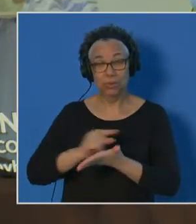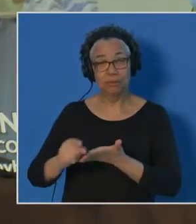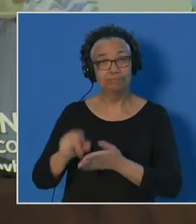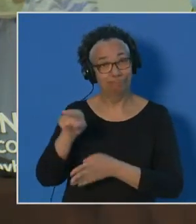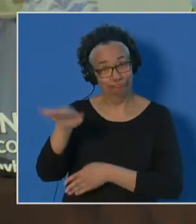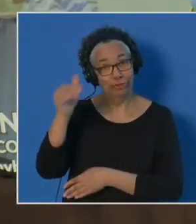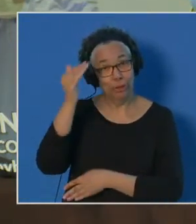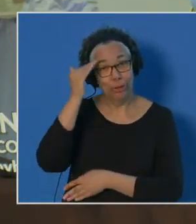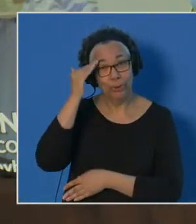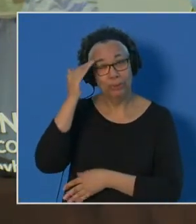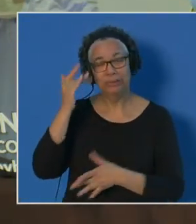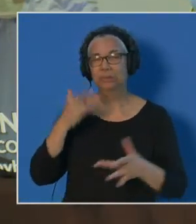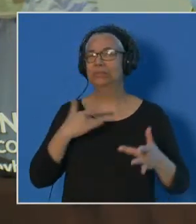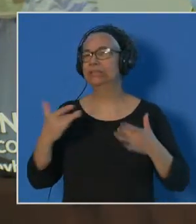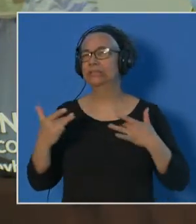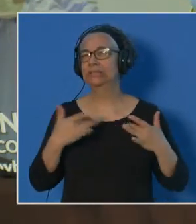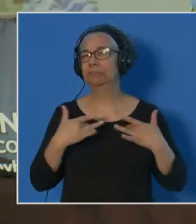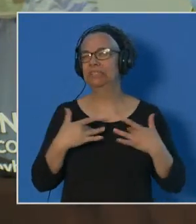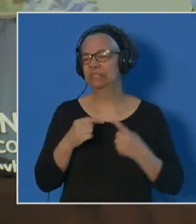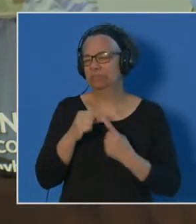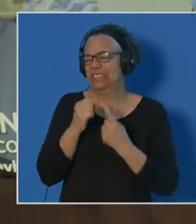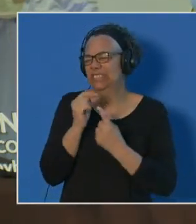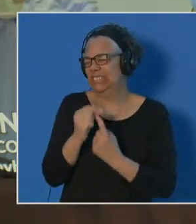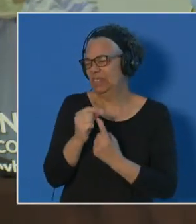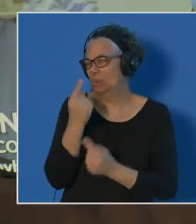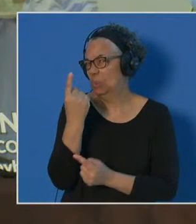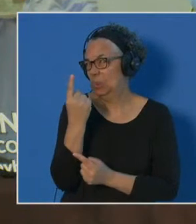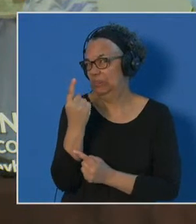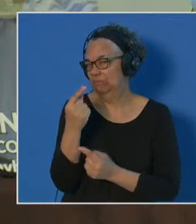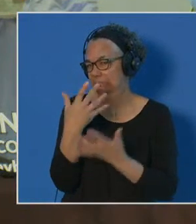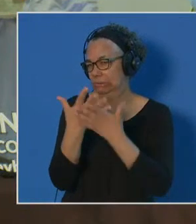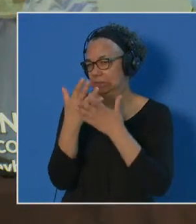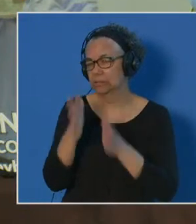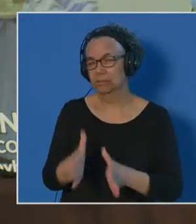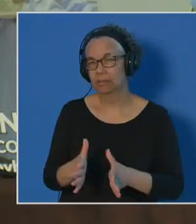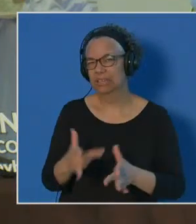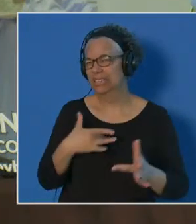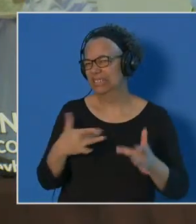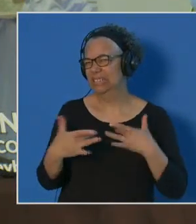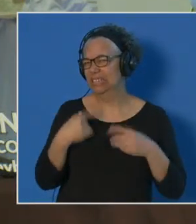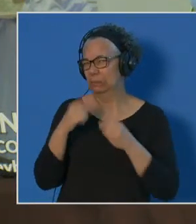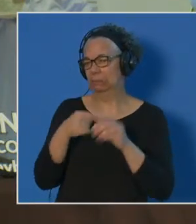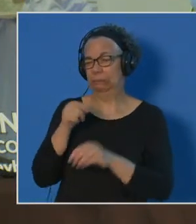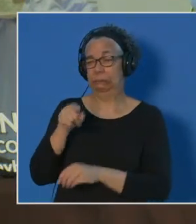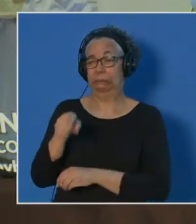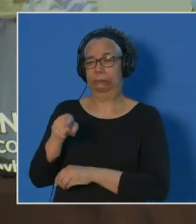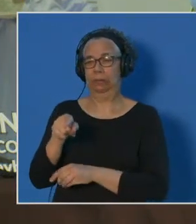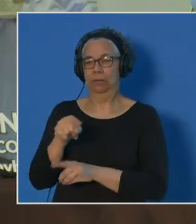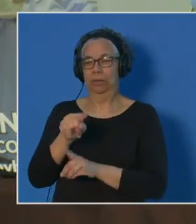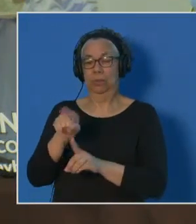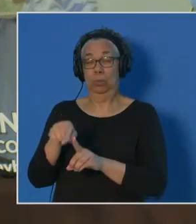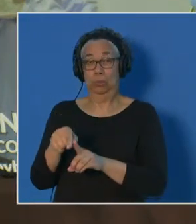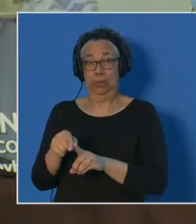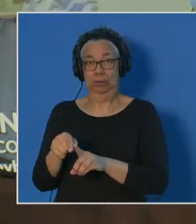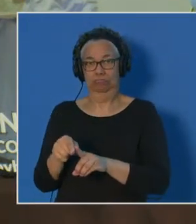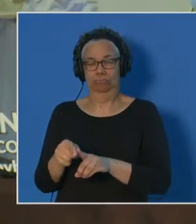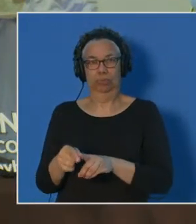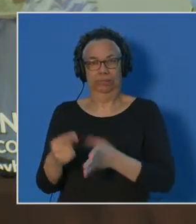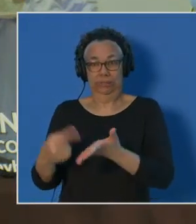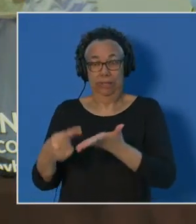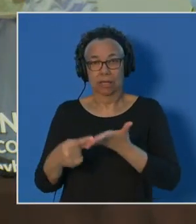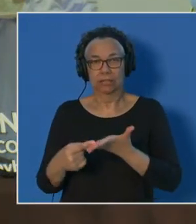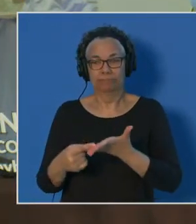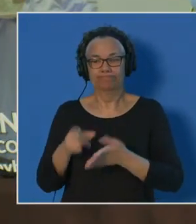a concern with a specific inmate that there were some concerns around him. As soon as the incident was raised, he was put